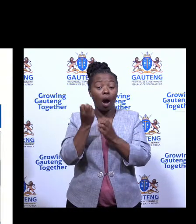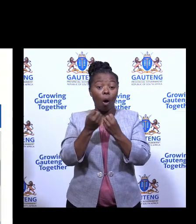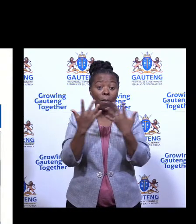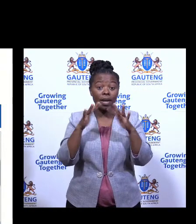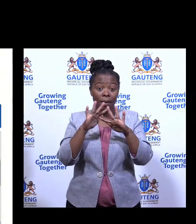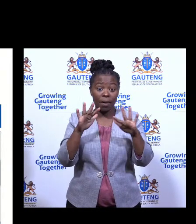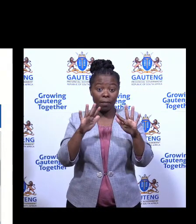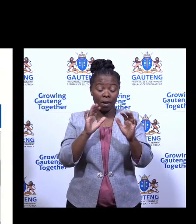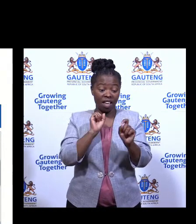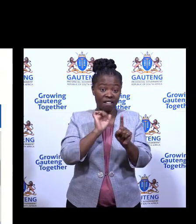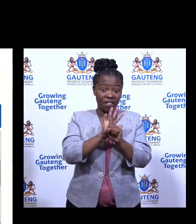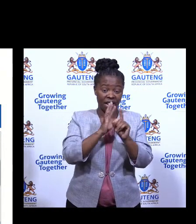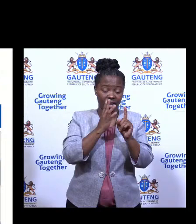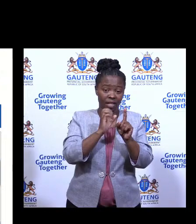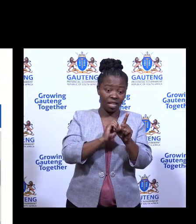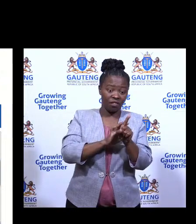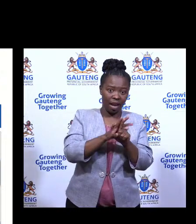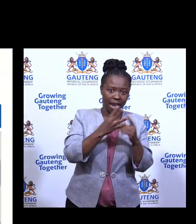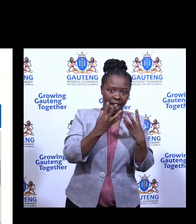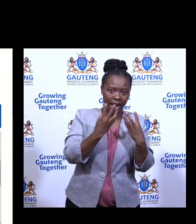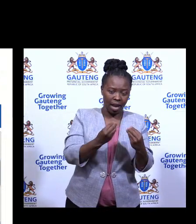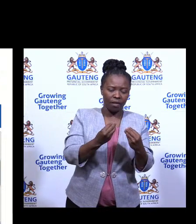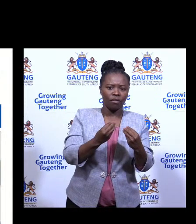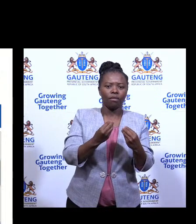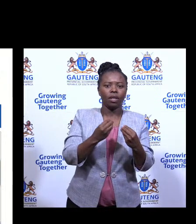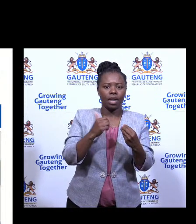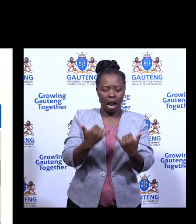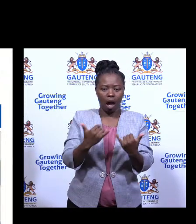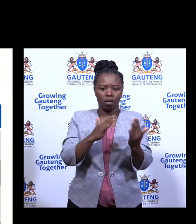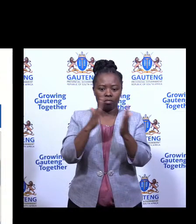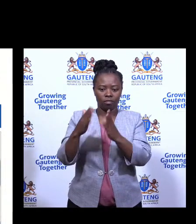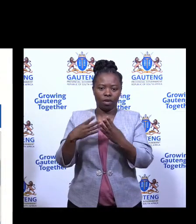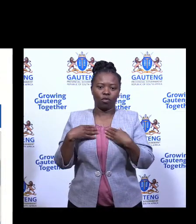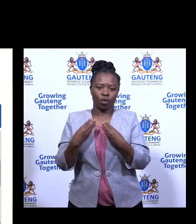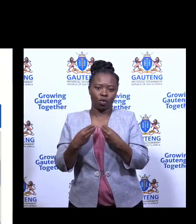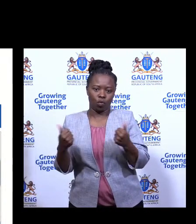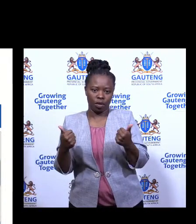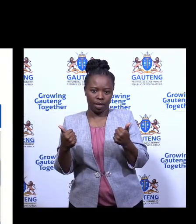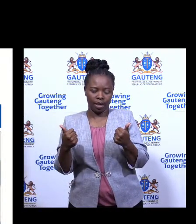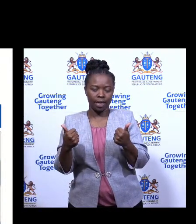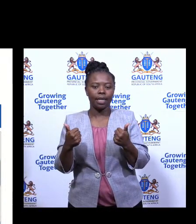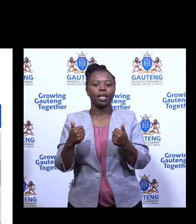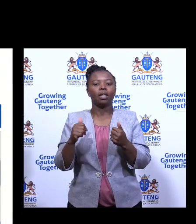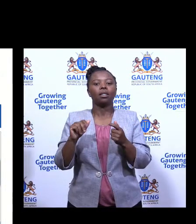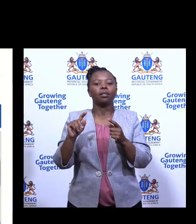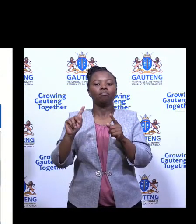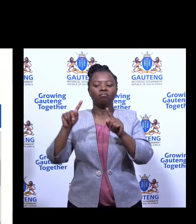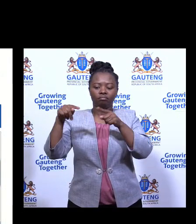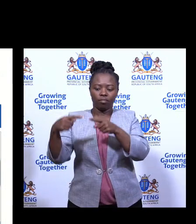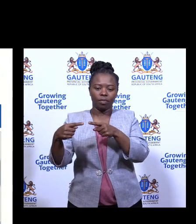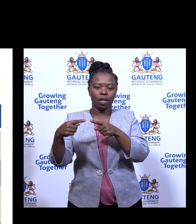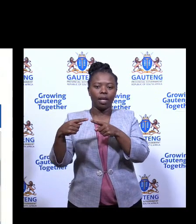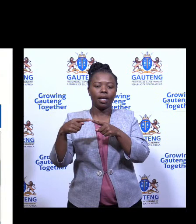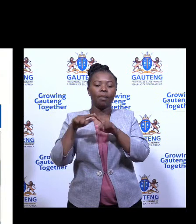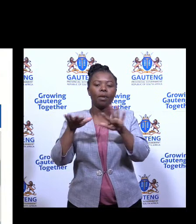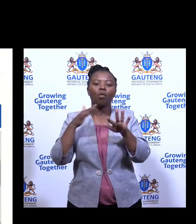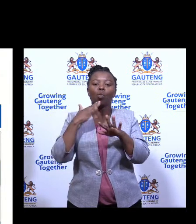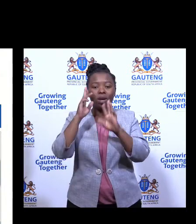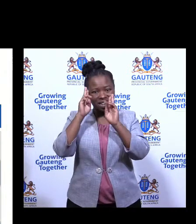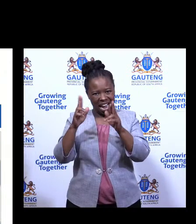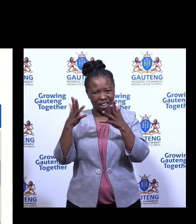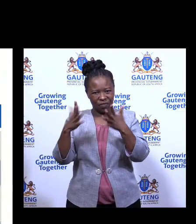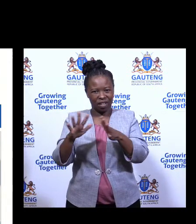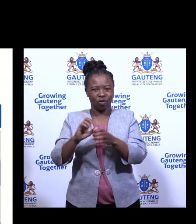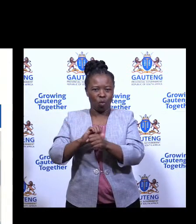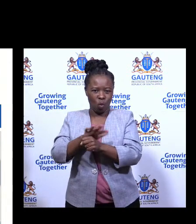are recovering, of course, versus those who have succumbed to COVID.